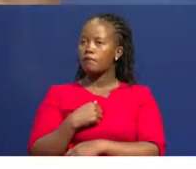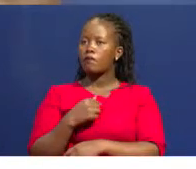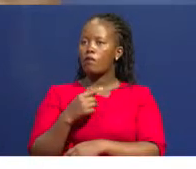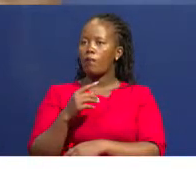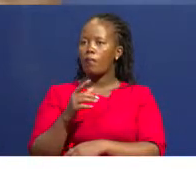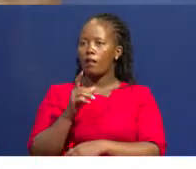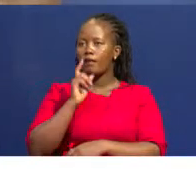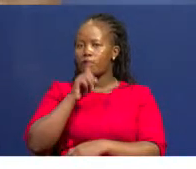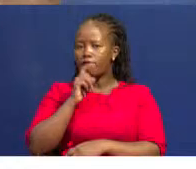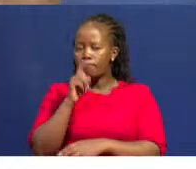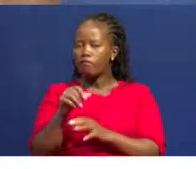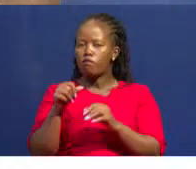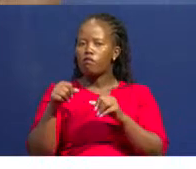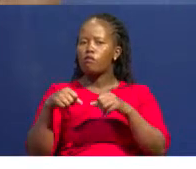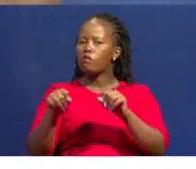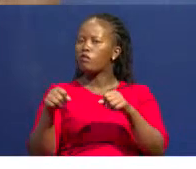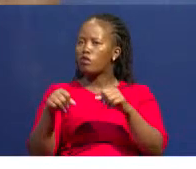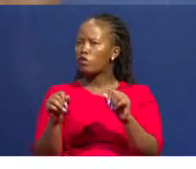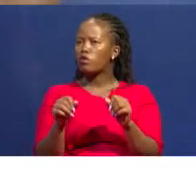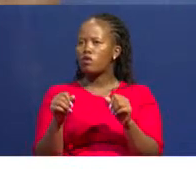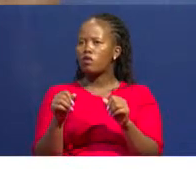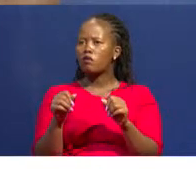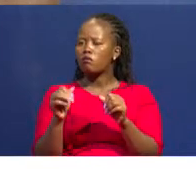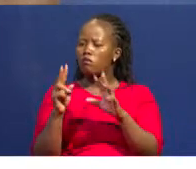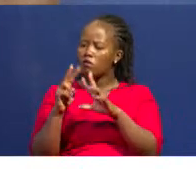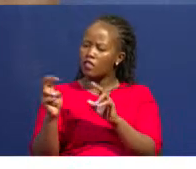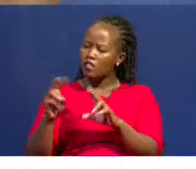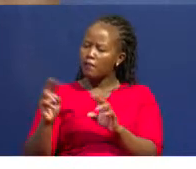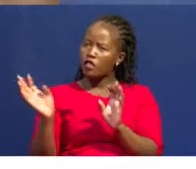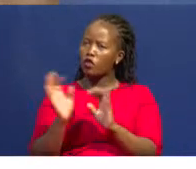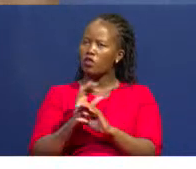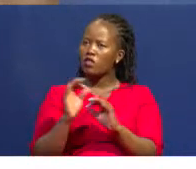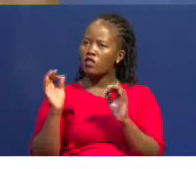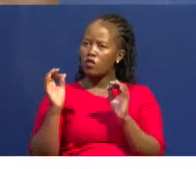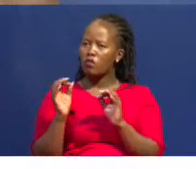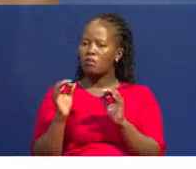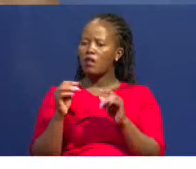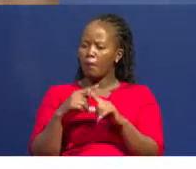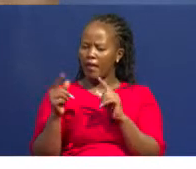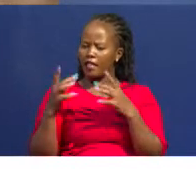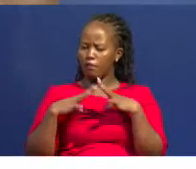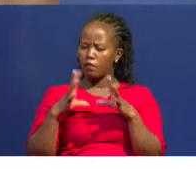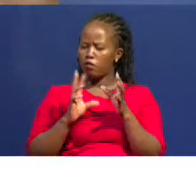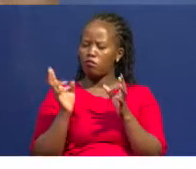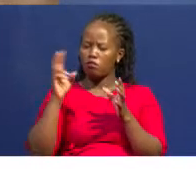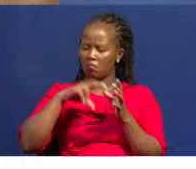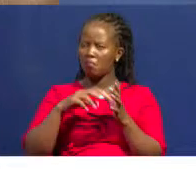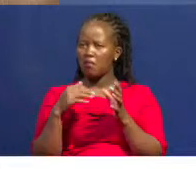Tuk-tuk are not going to, they are not taken to inspection. They carry passengers.